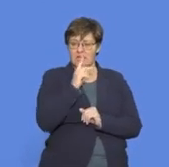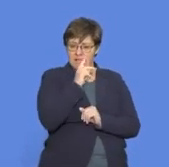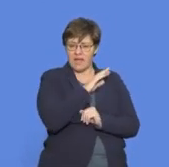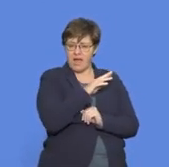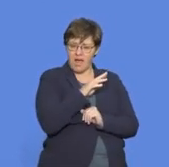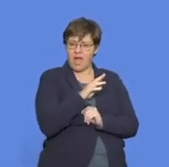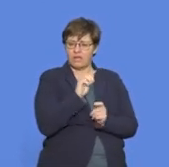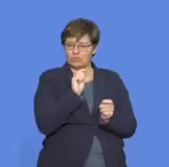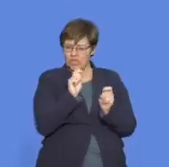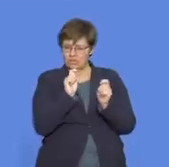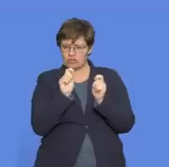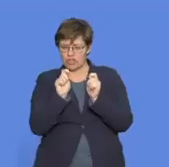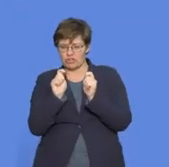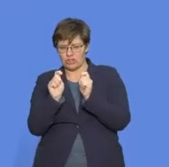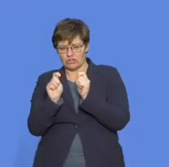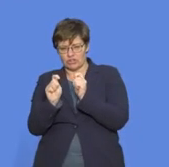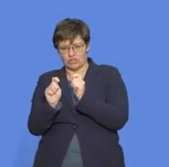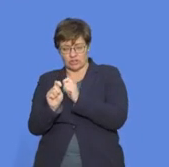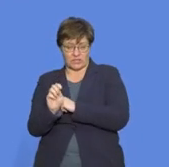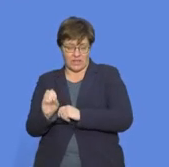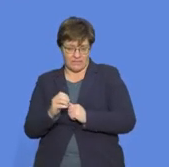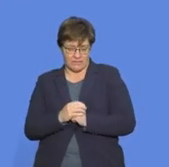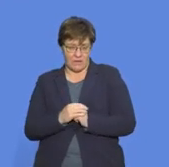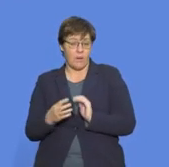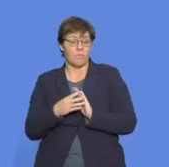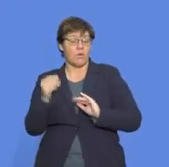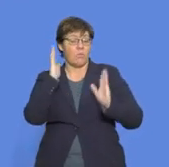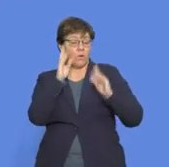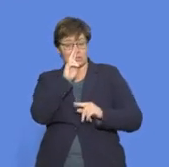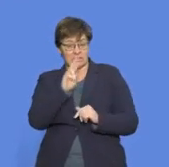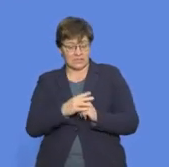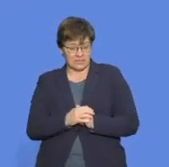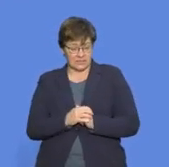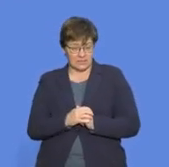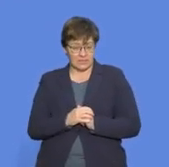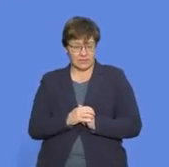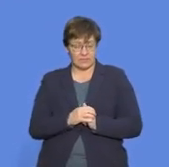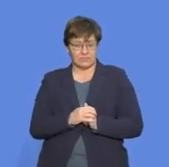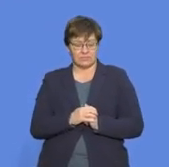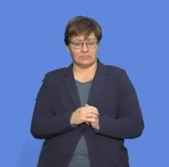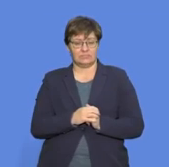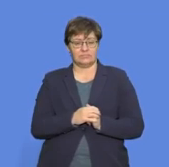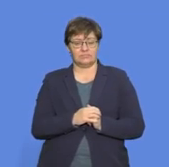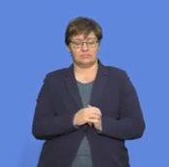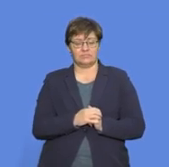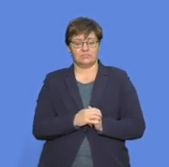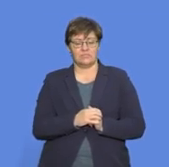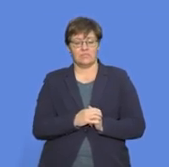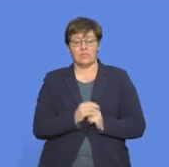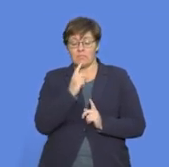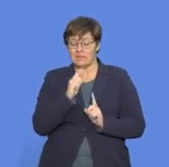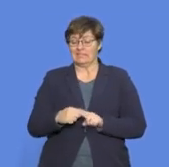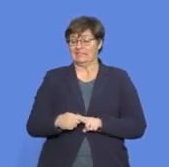here, there are changes. So if we have a look at the modern horse over here, and we can see how it